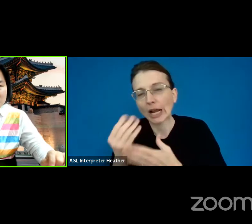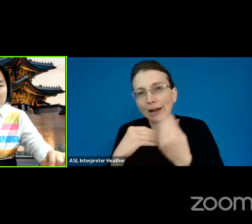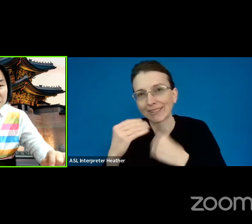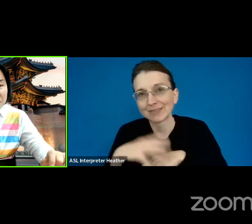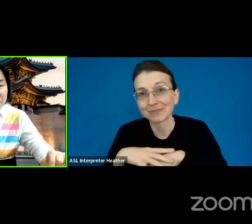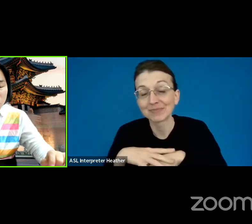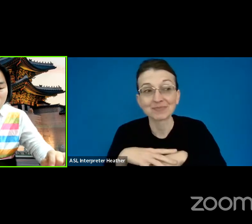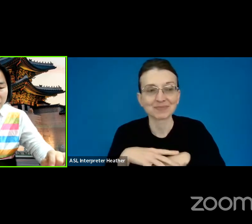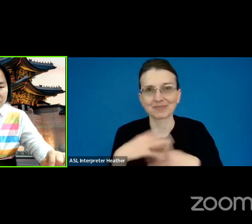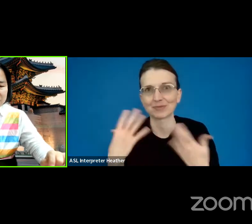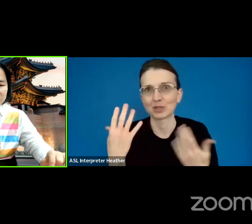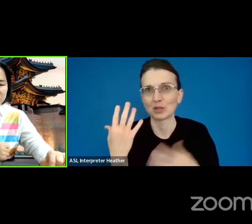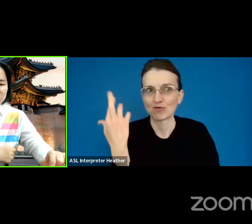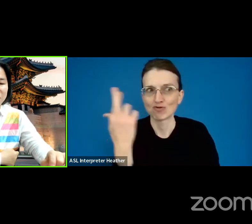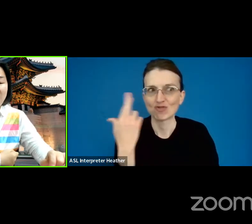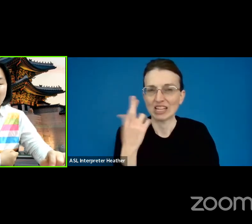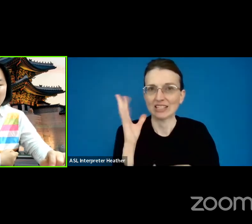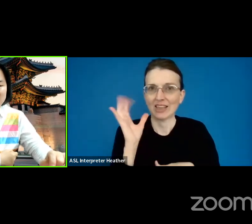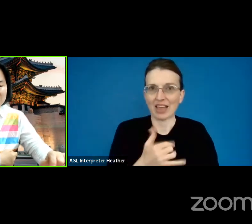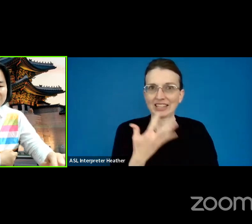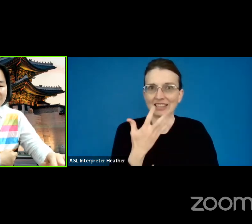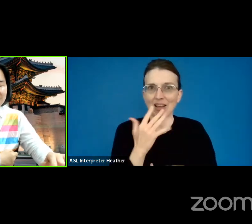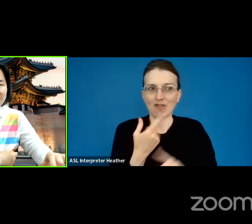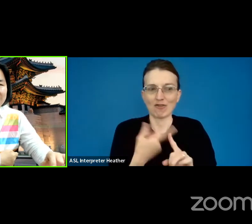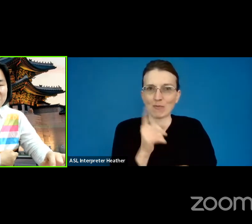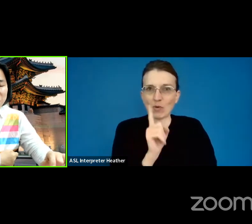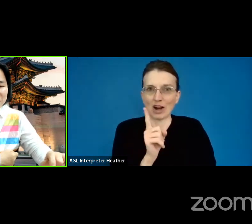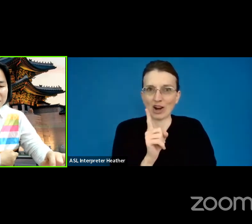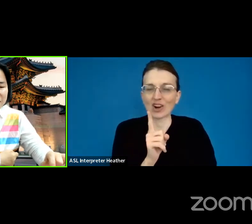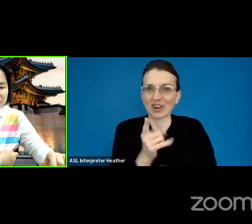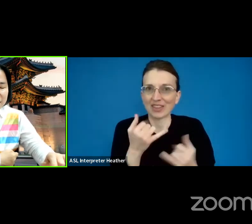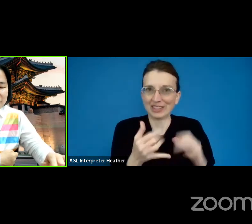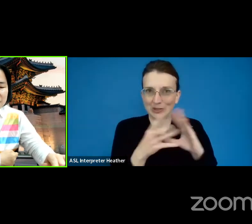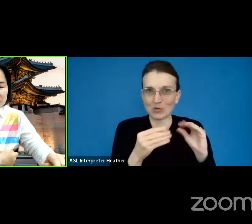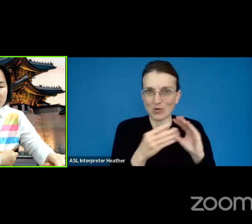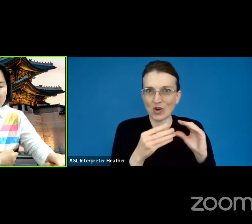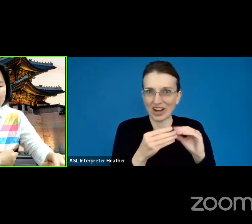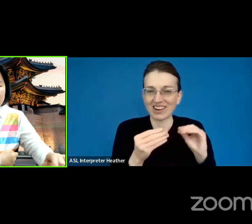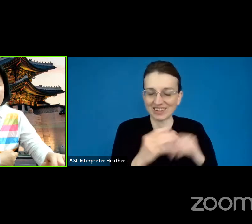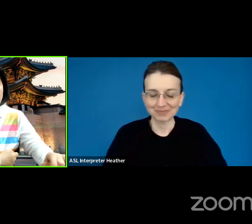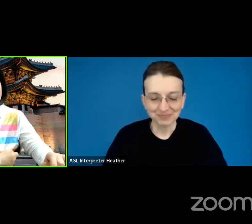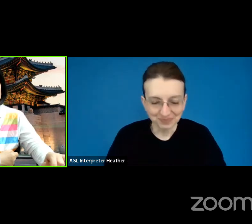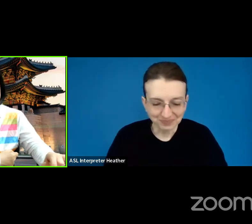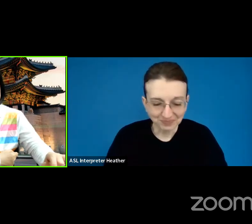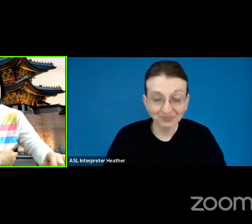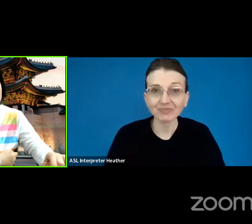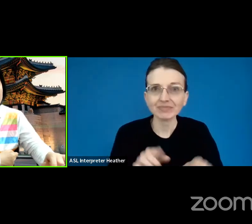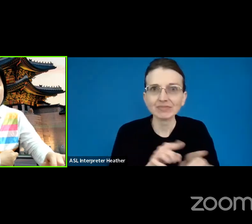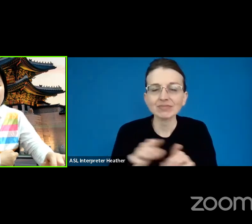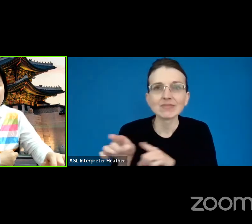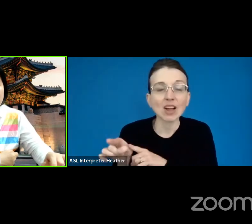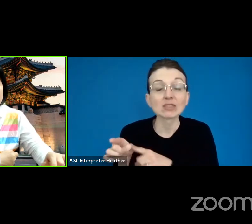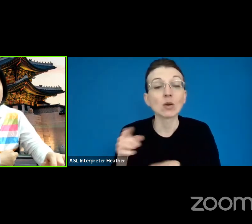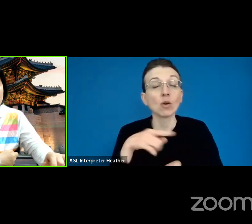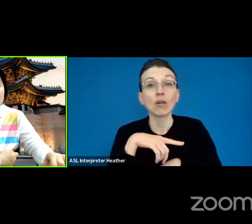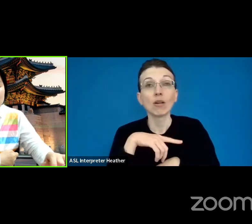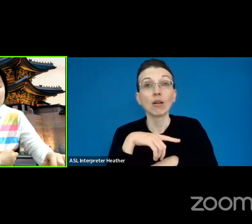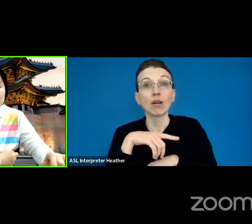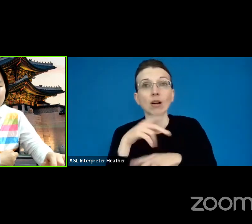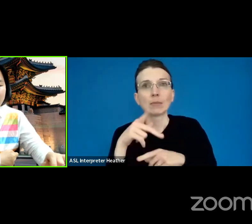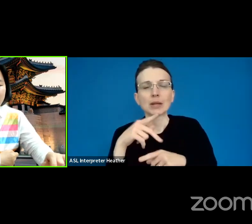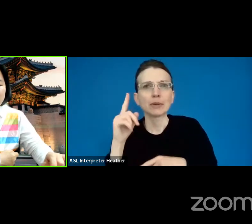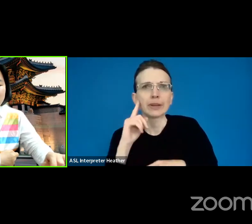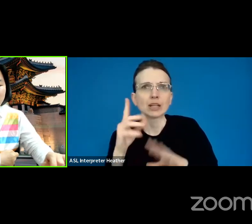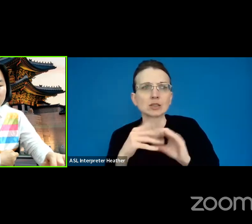stalk is bloody red now. In addition, it is said that the older brother became the